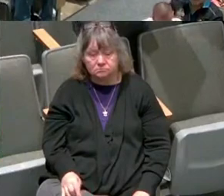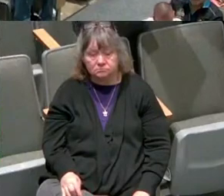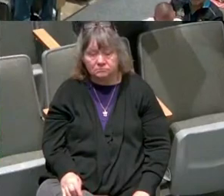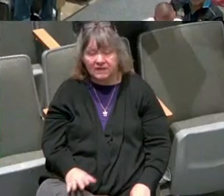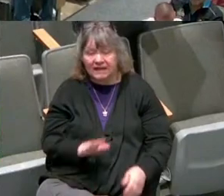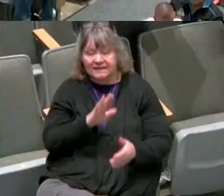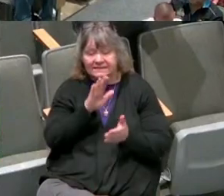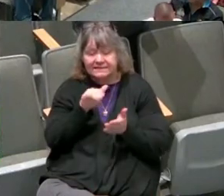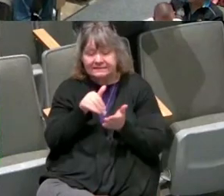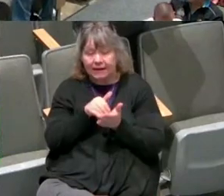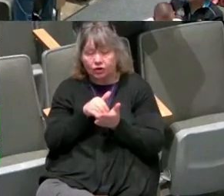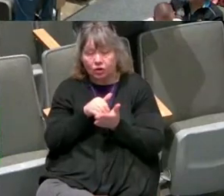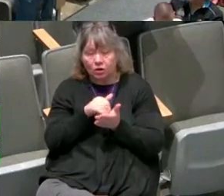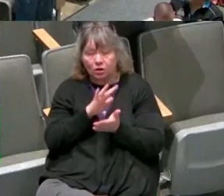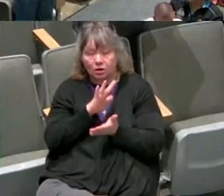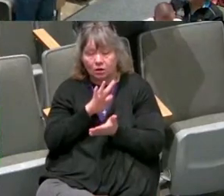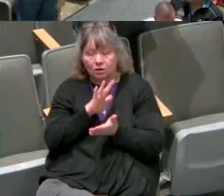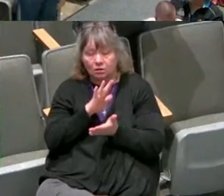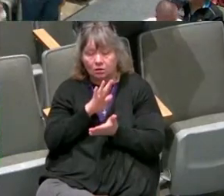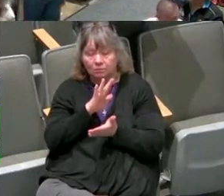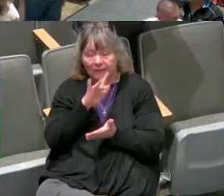Center Middle 81.